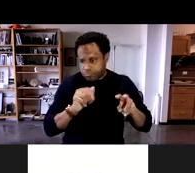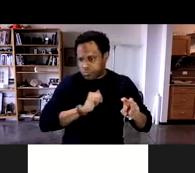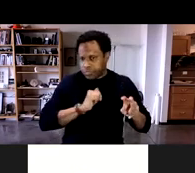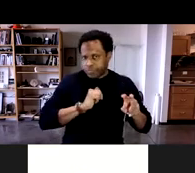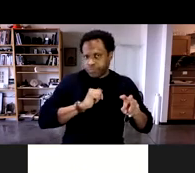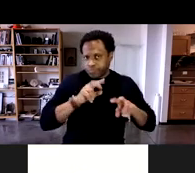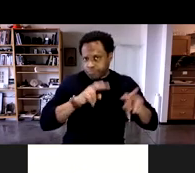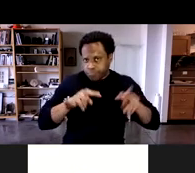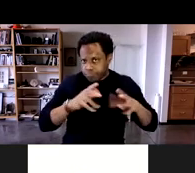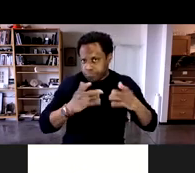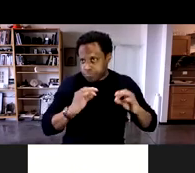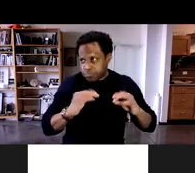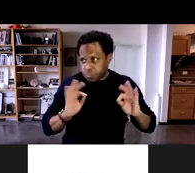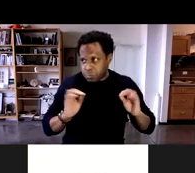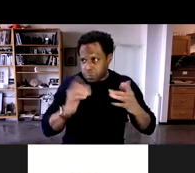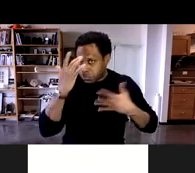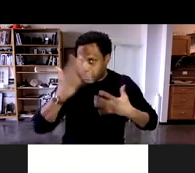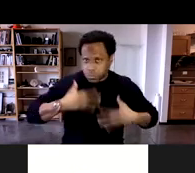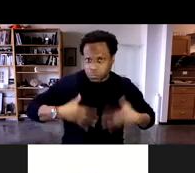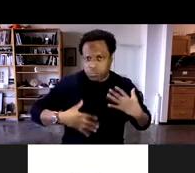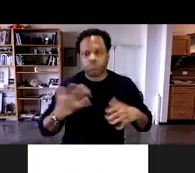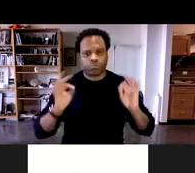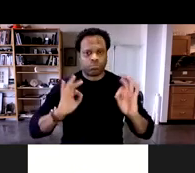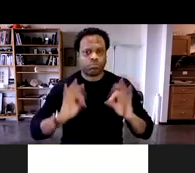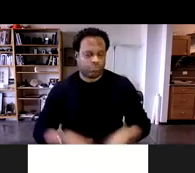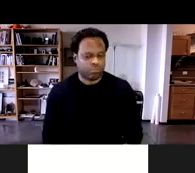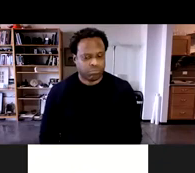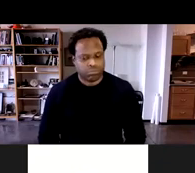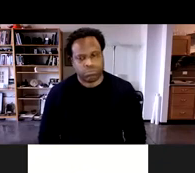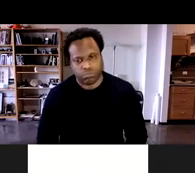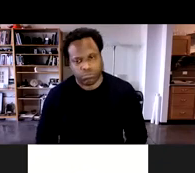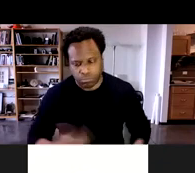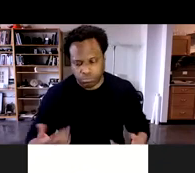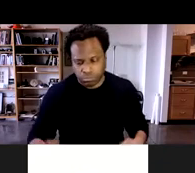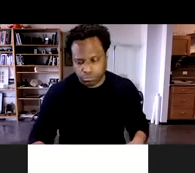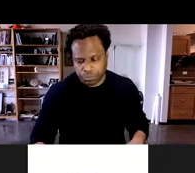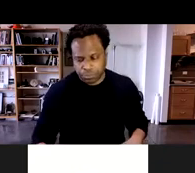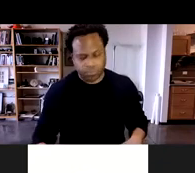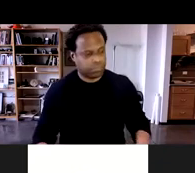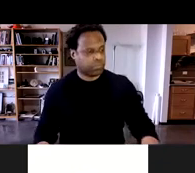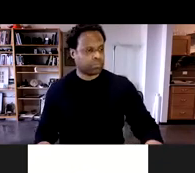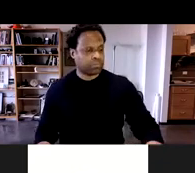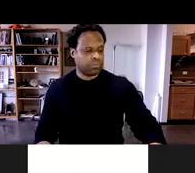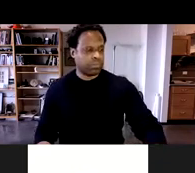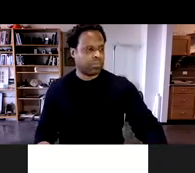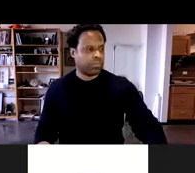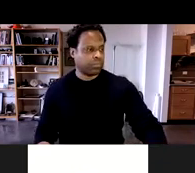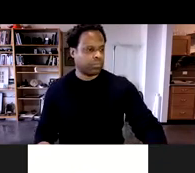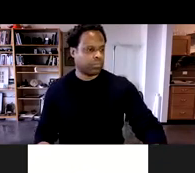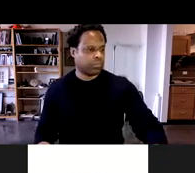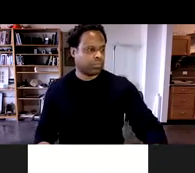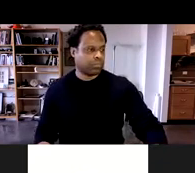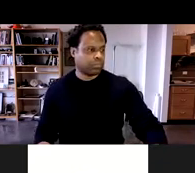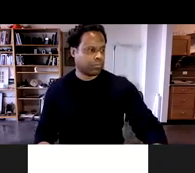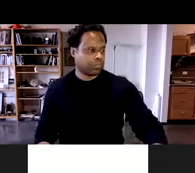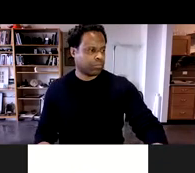And you want to stay healthy and monitor yourself. Make sure you're not sick. You don't get sick during those